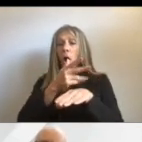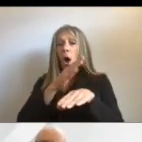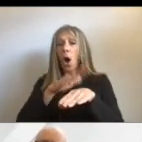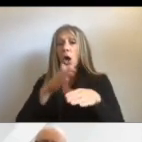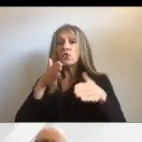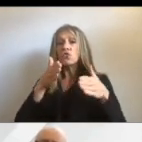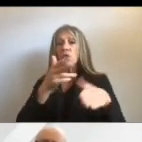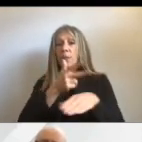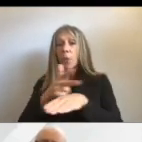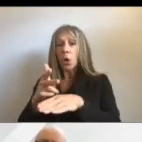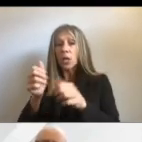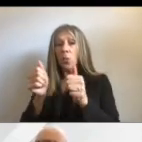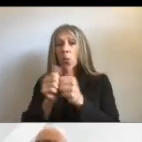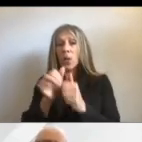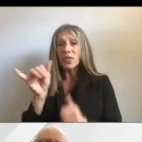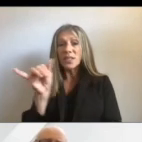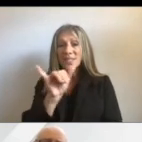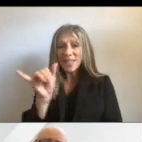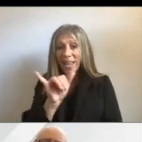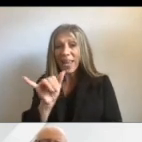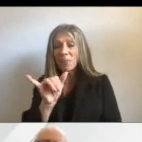Now, the boarding platform.